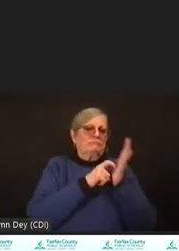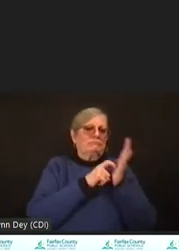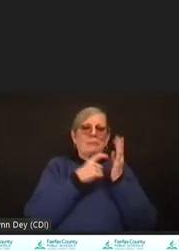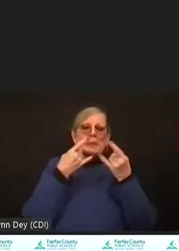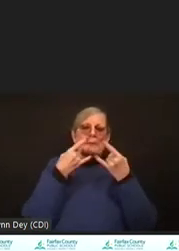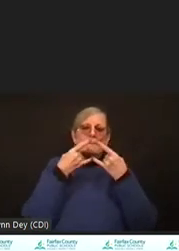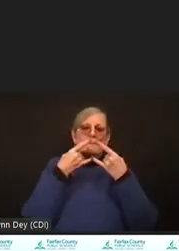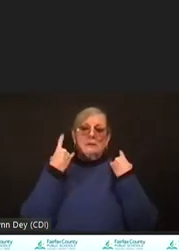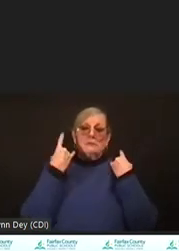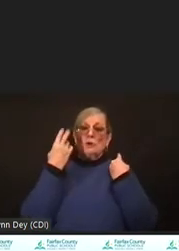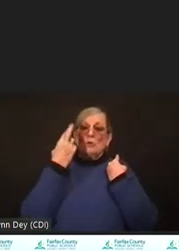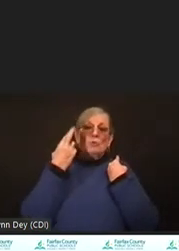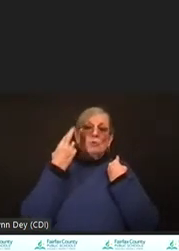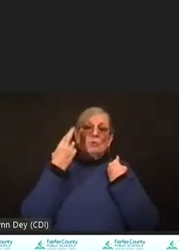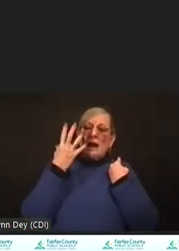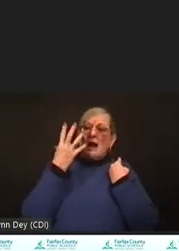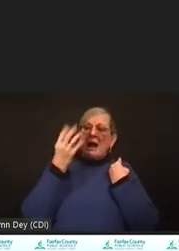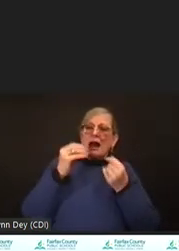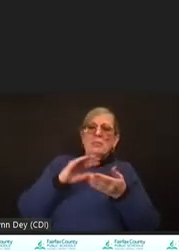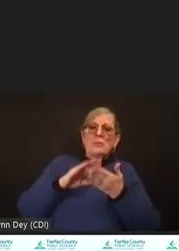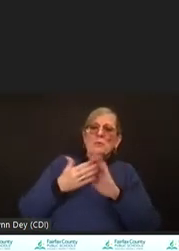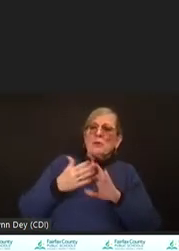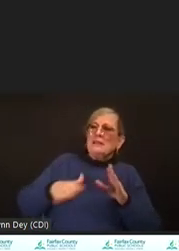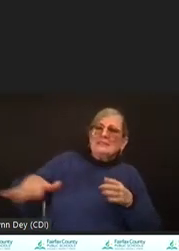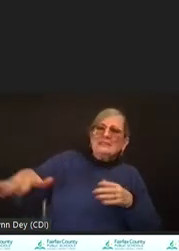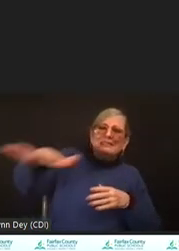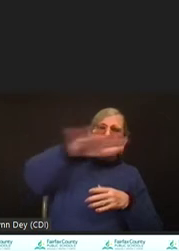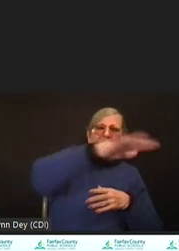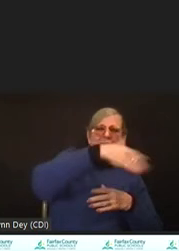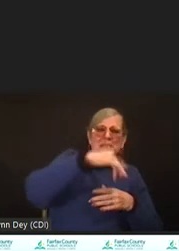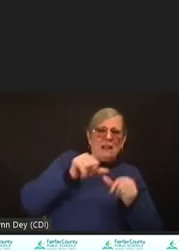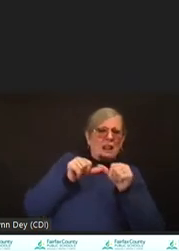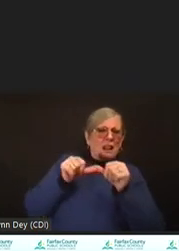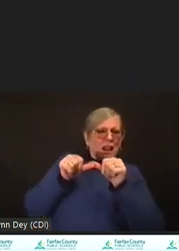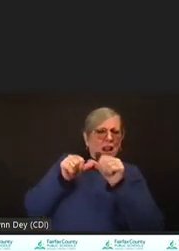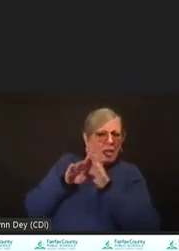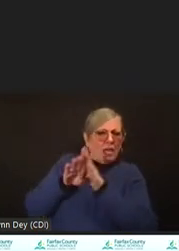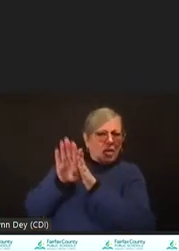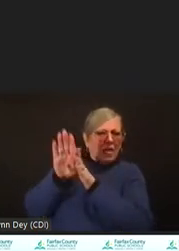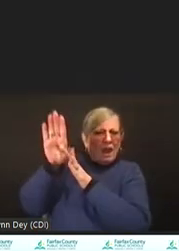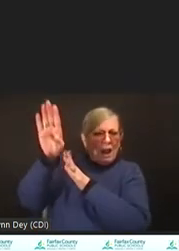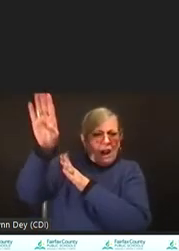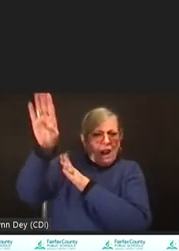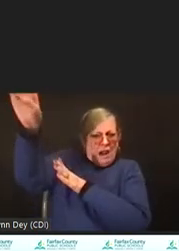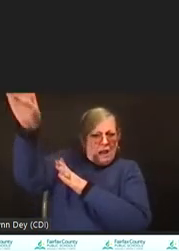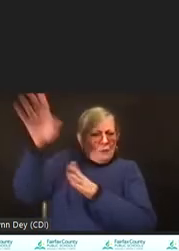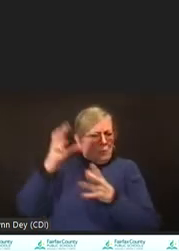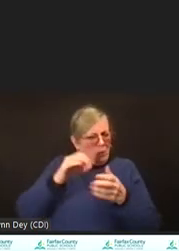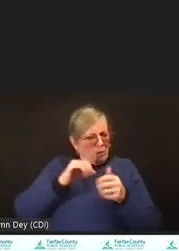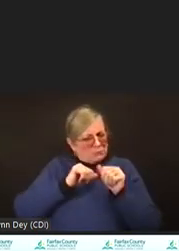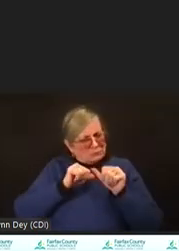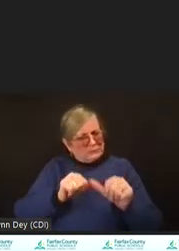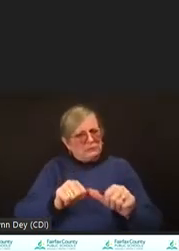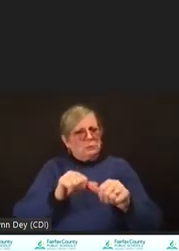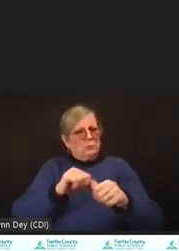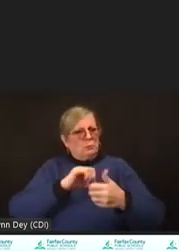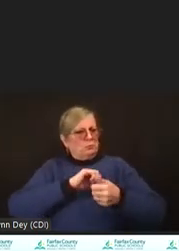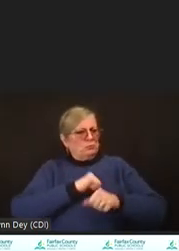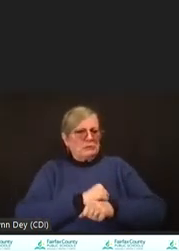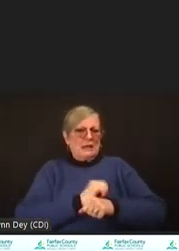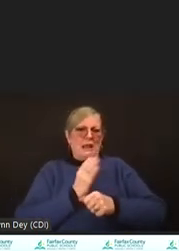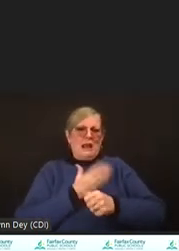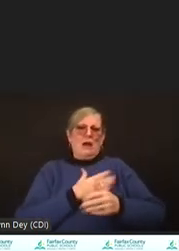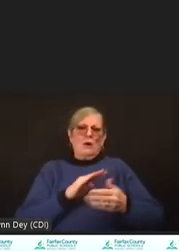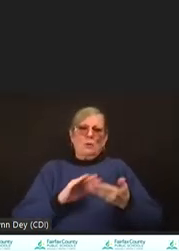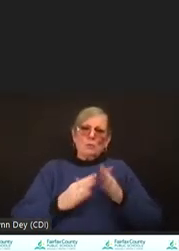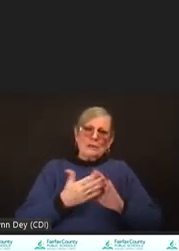across organizations, as we work collaboratively with our health officials, the recommendation is consistent and the recommendation is clear. At